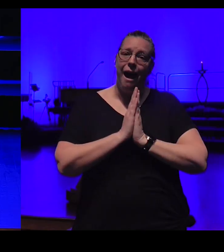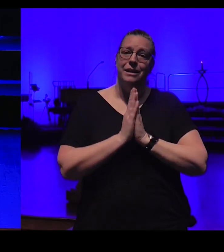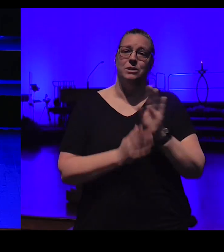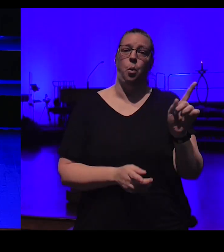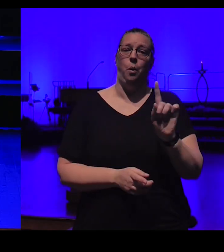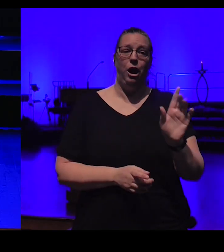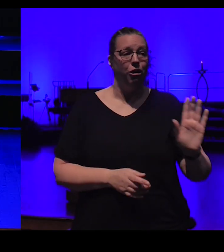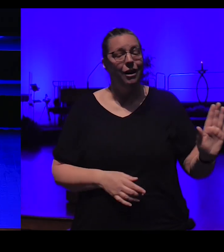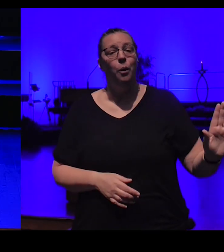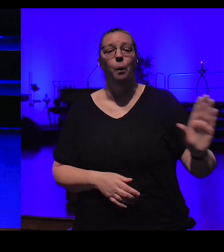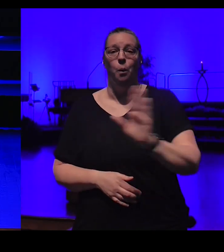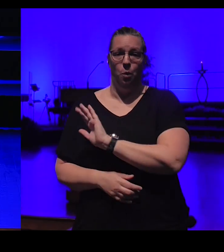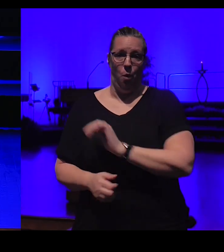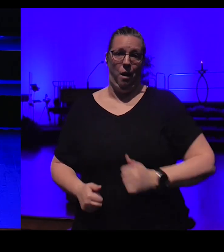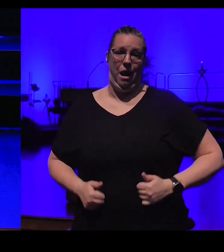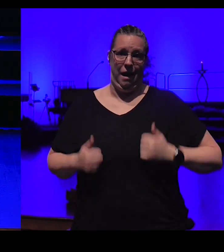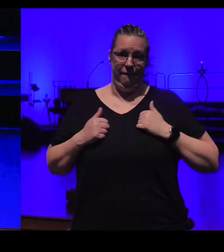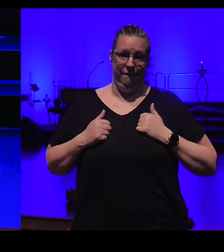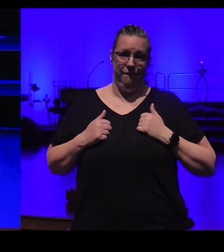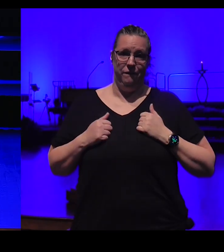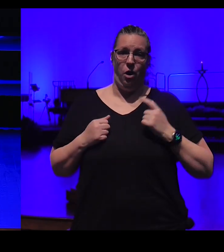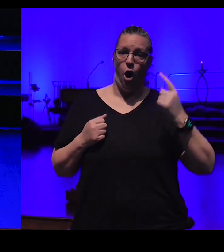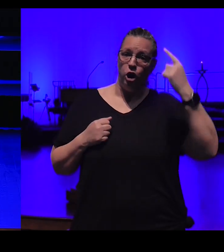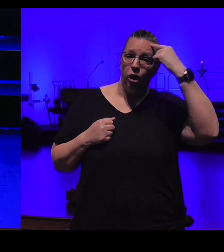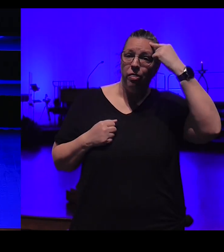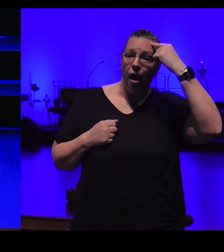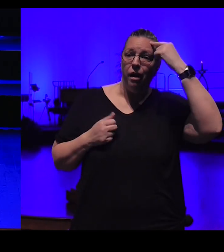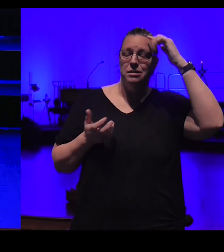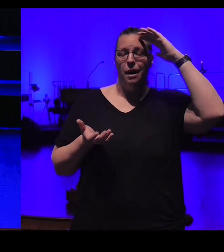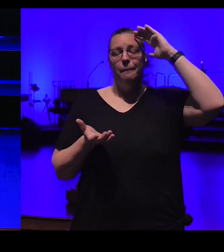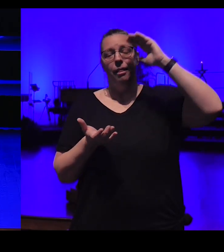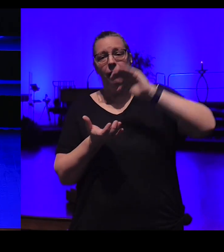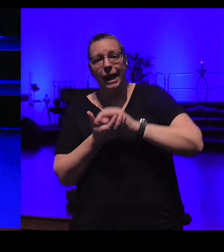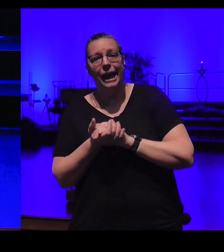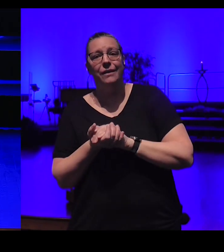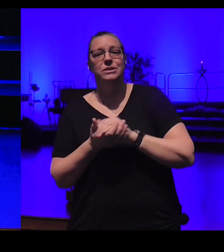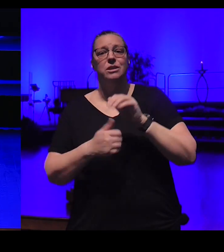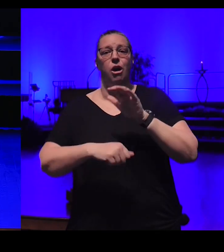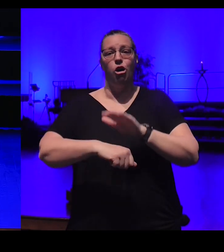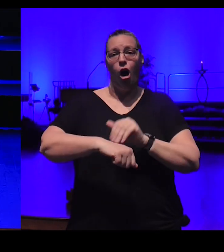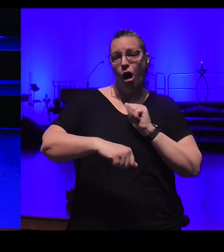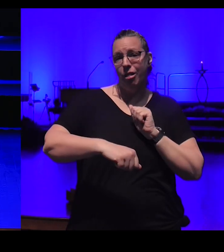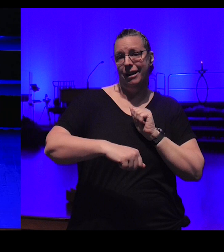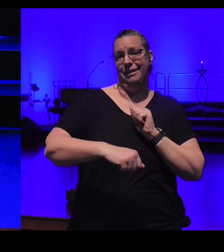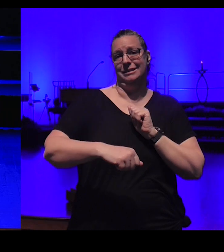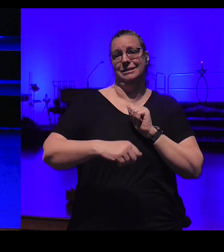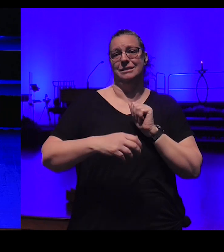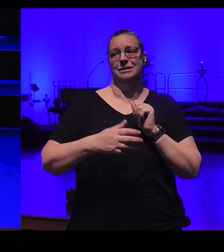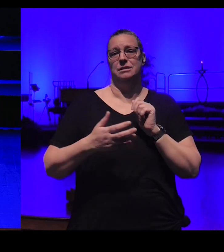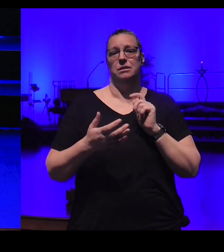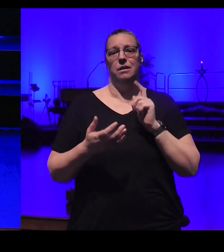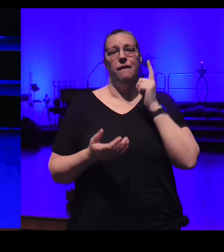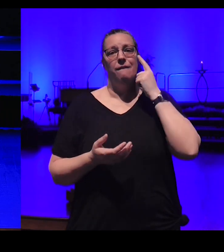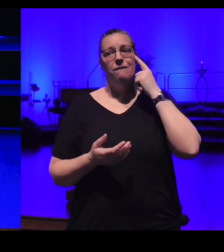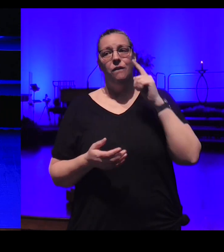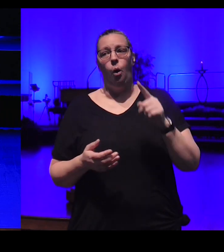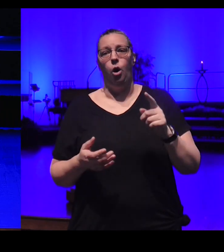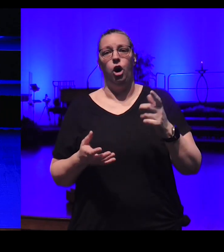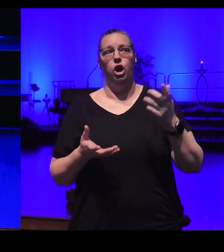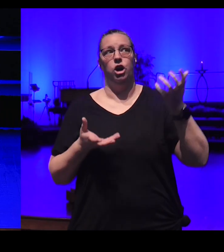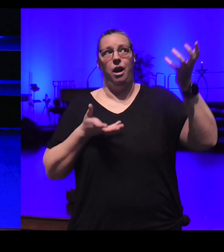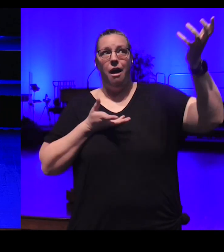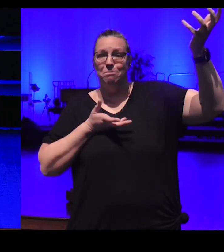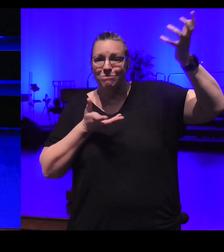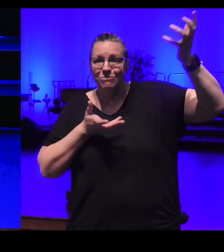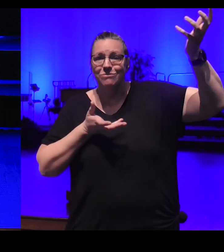this morning are your thoughts, are your beliefs calling forth for a communion with the